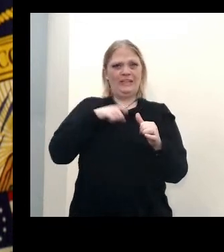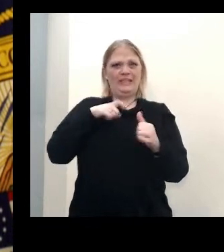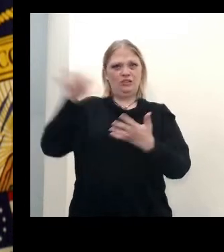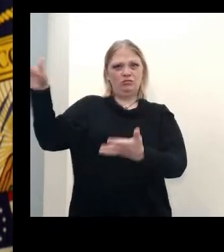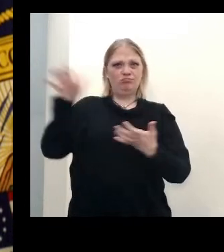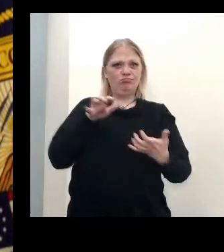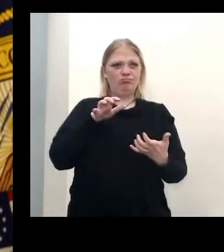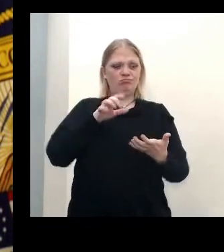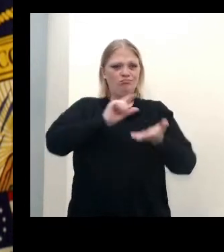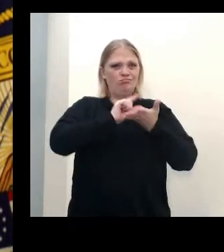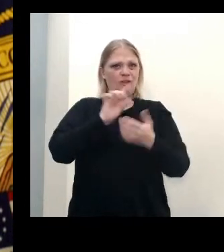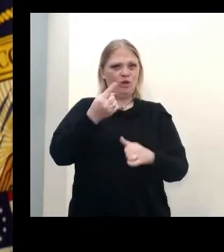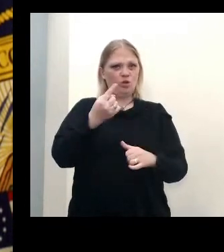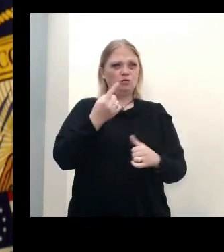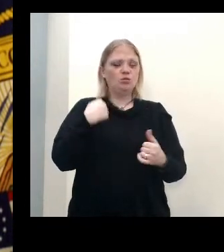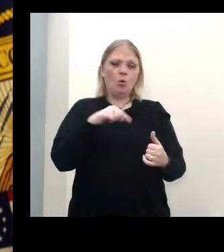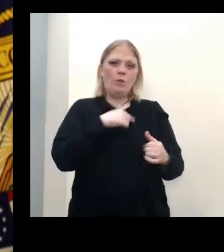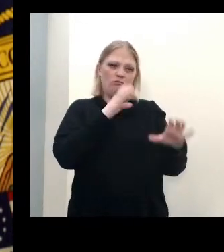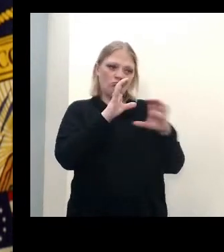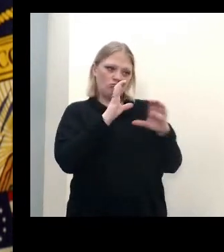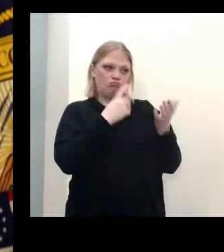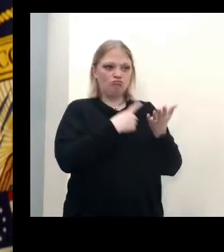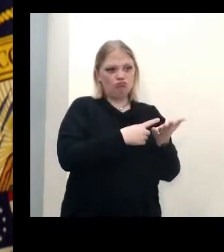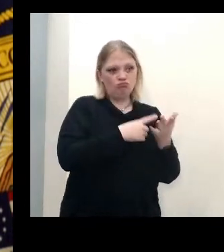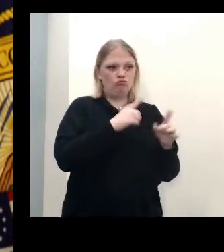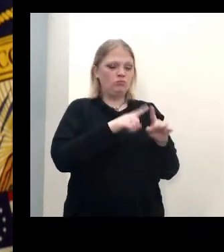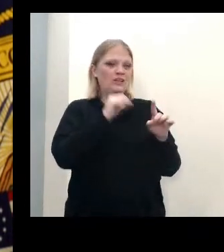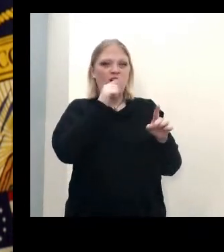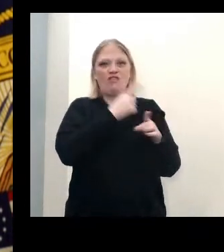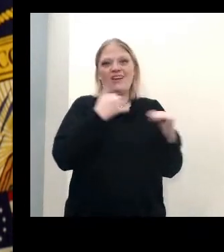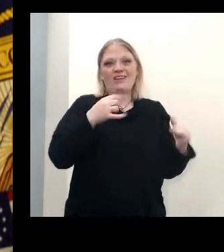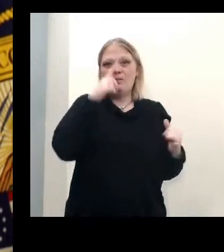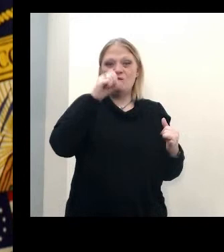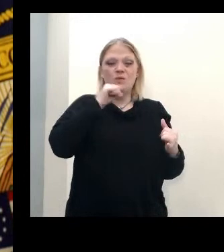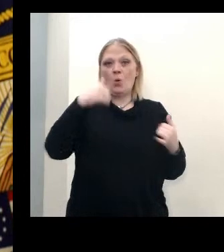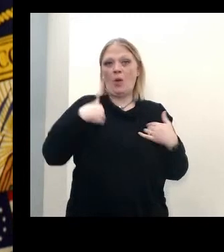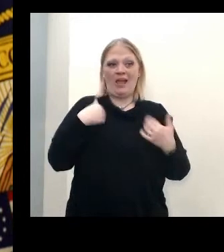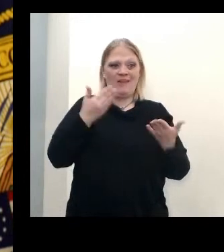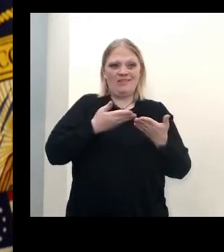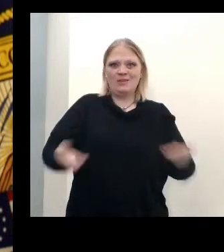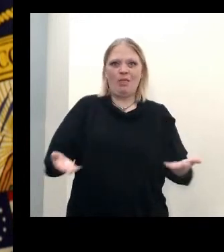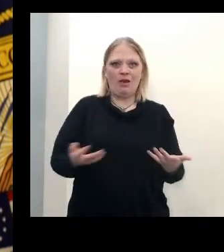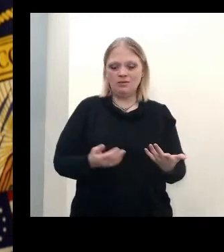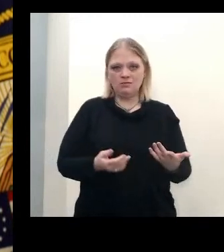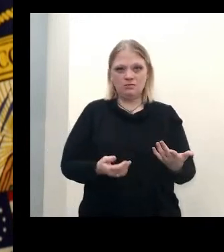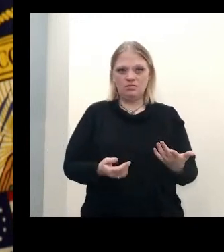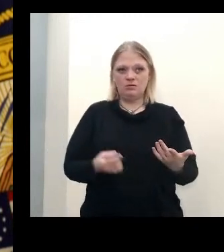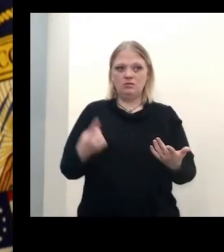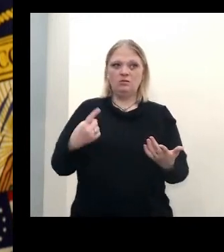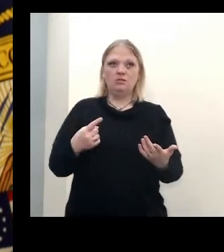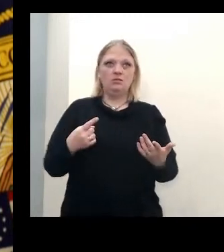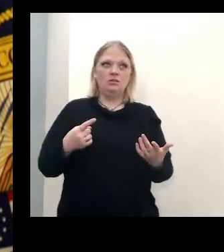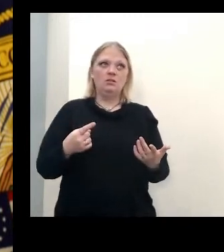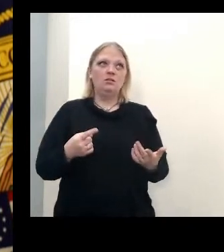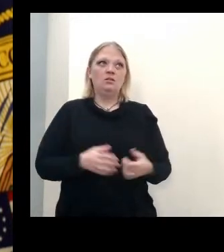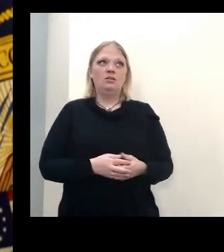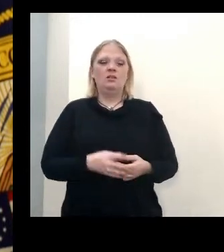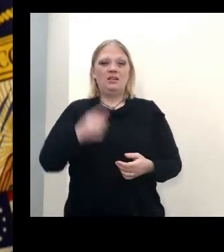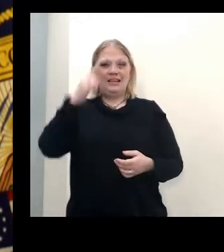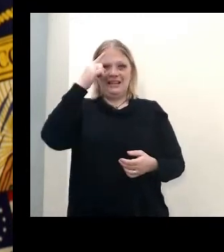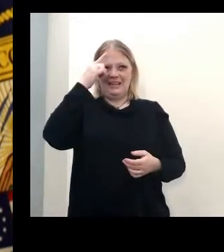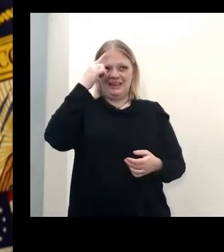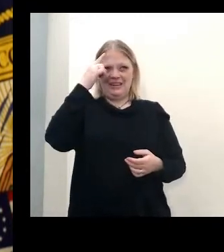have had conversations about it, but we're not doing it right now just because we don't have the vaccine supply. We are still making up, I think we're through